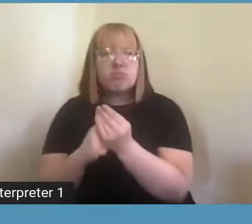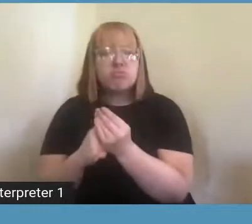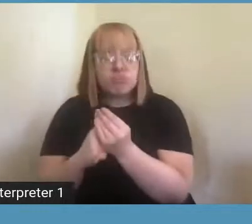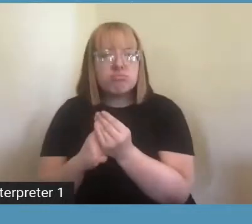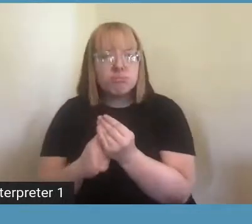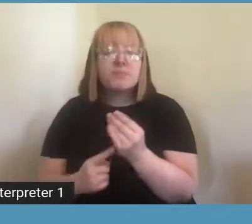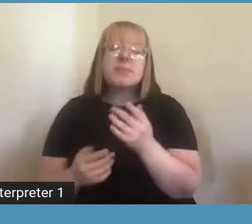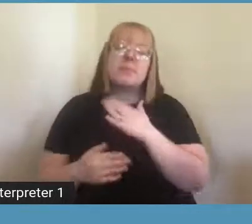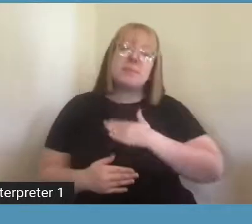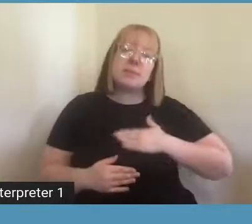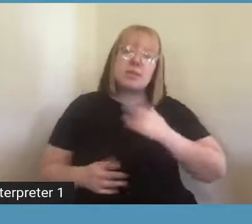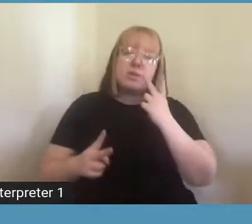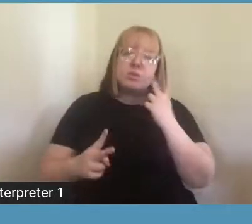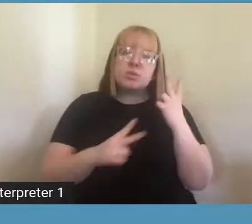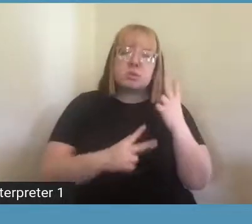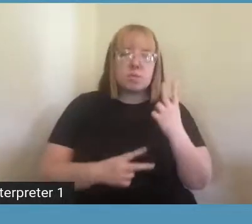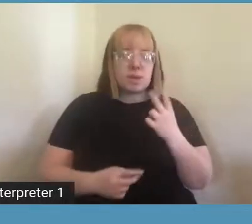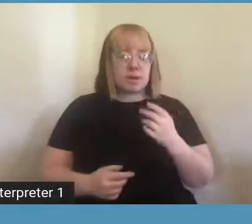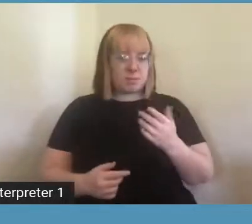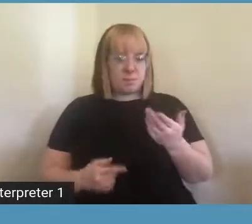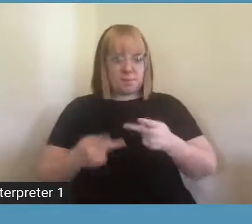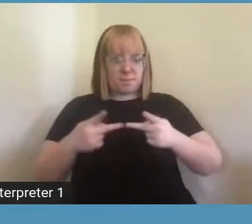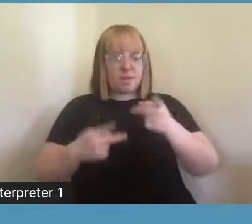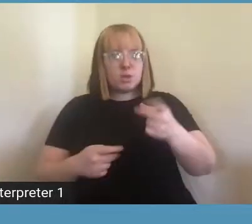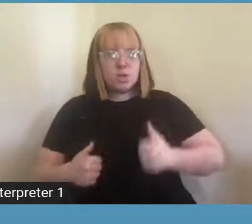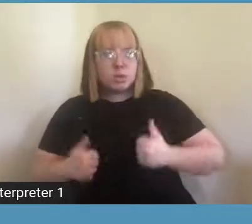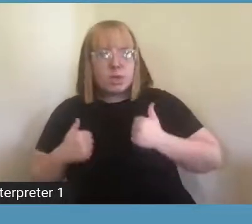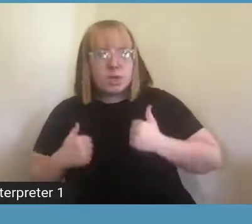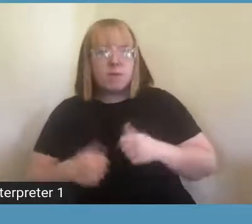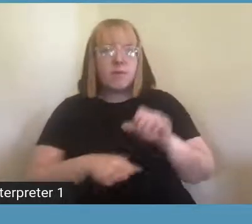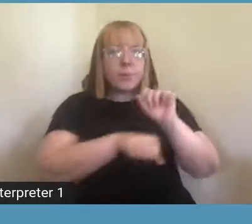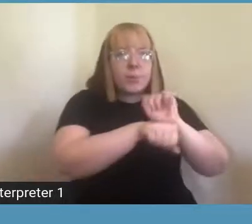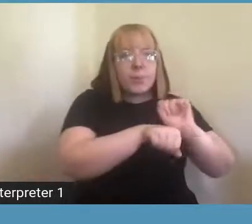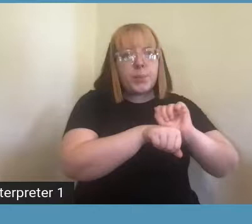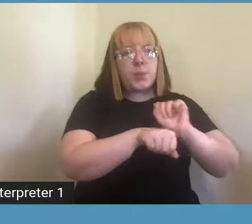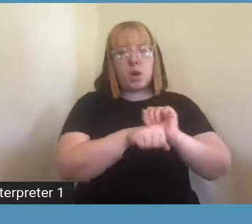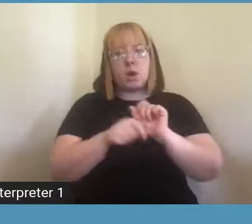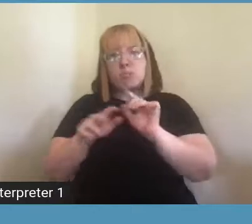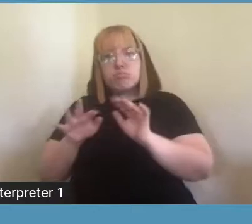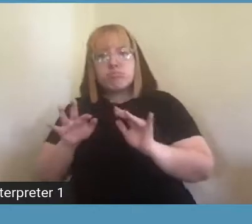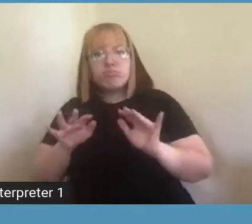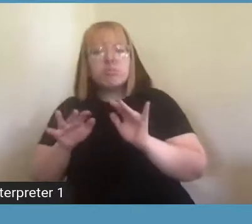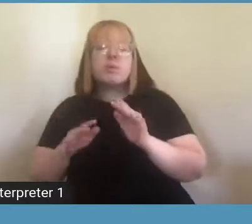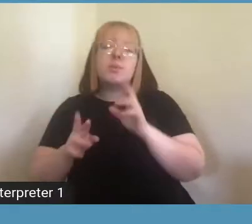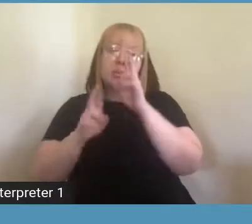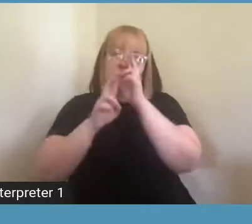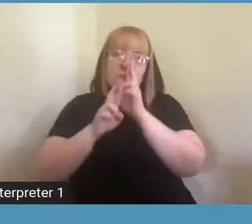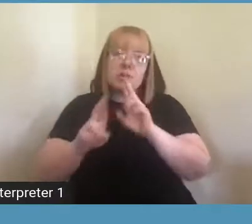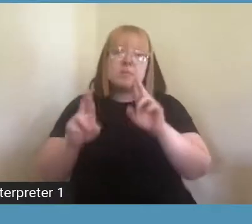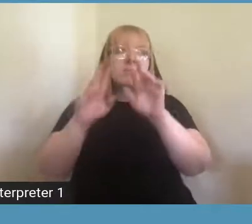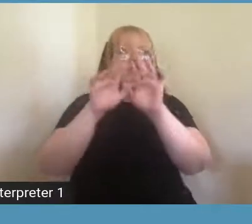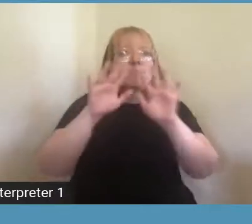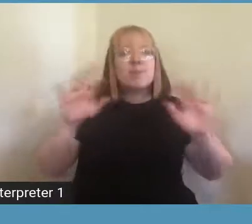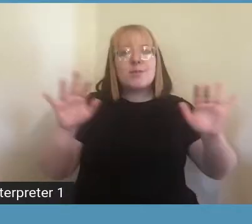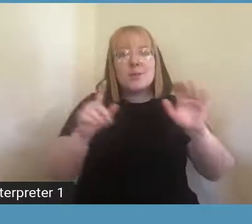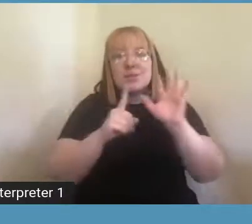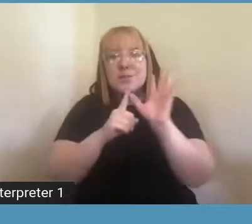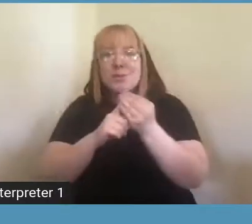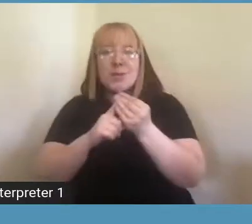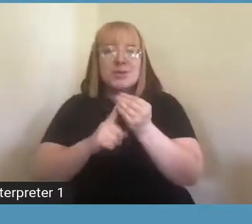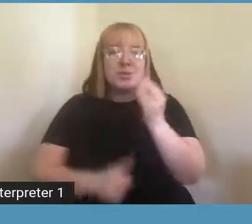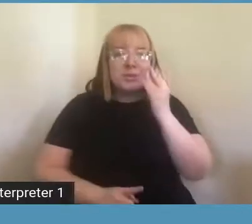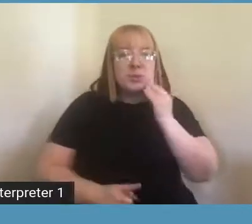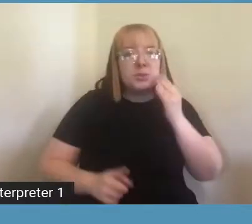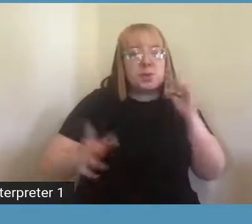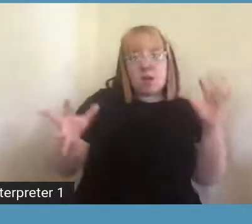you reflect on the place where you reside and work and to respect the diversity of cultures and experiences that form the